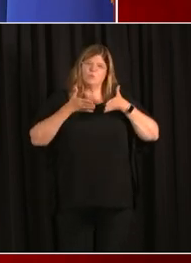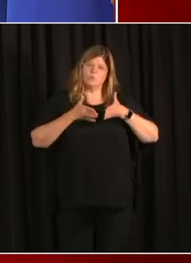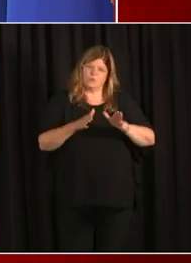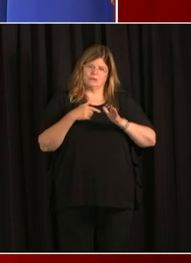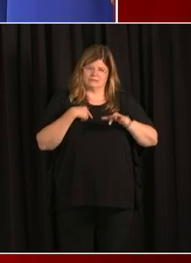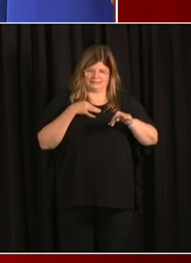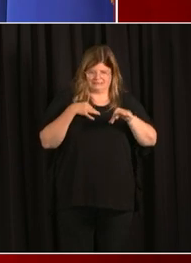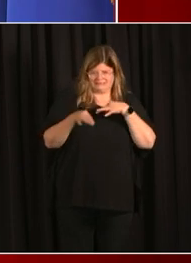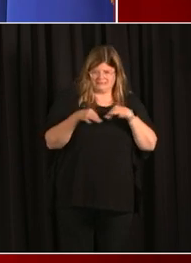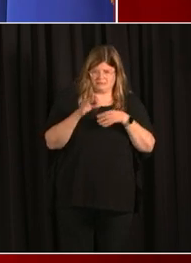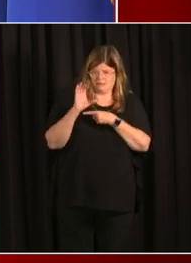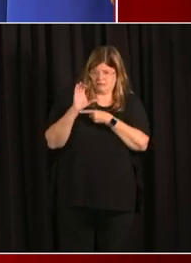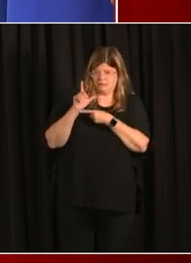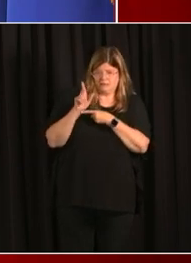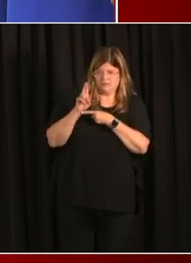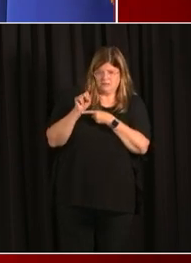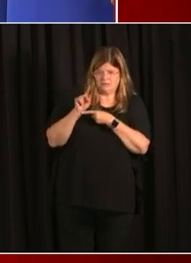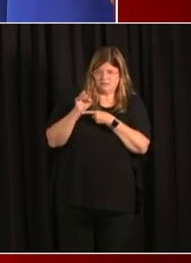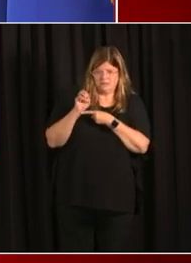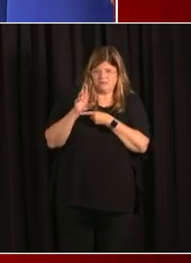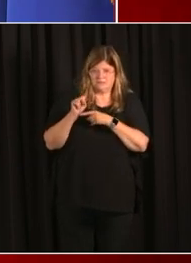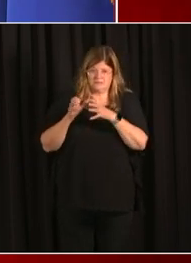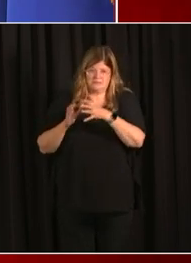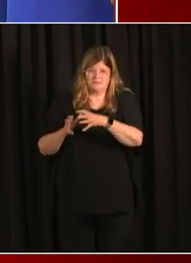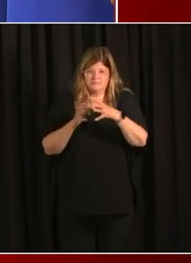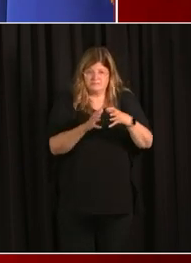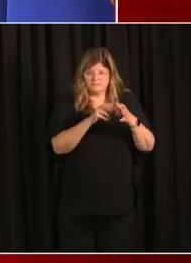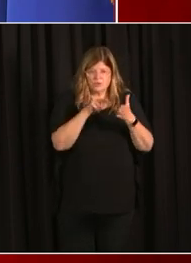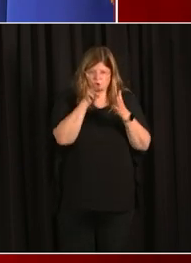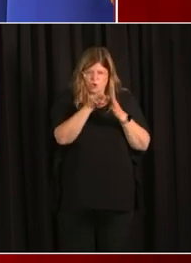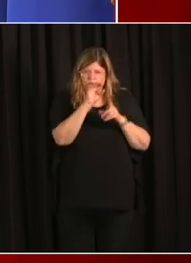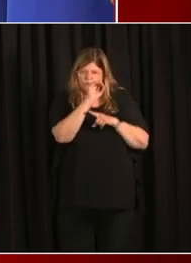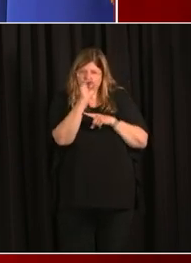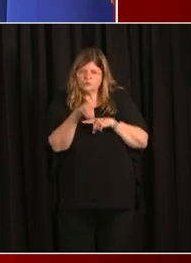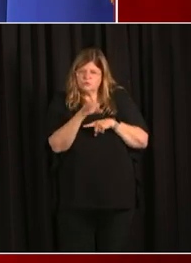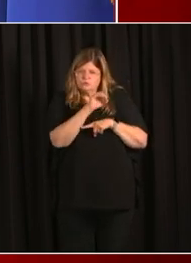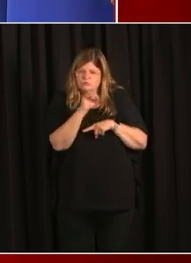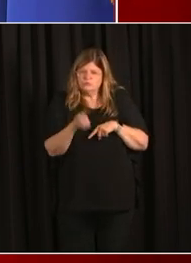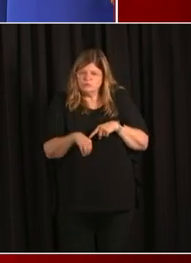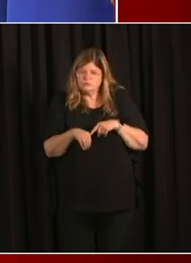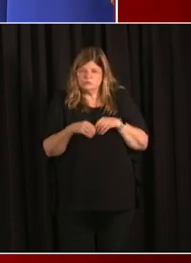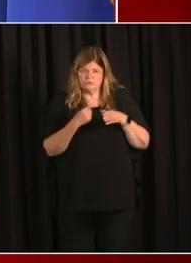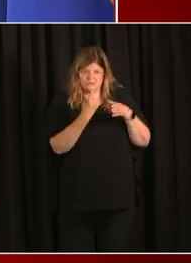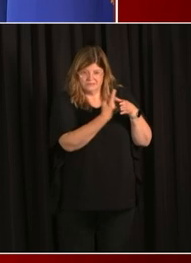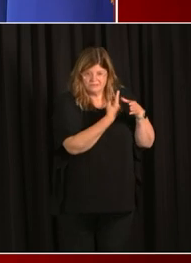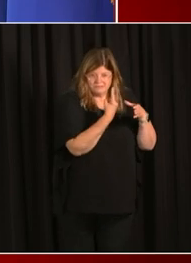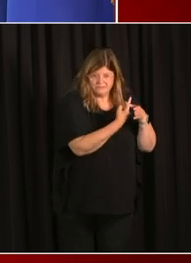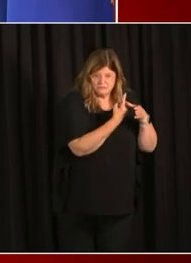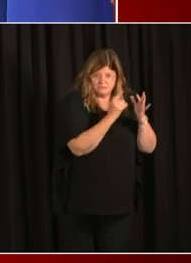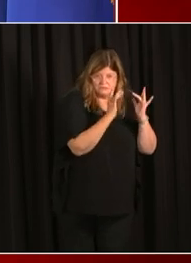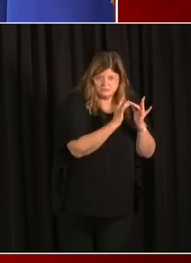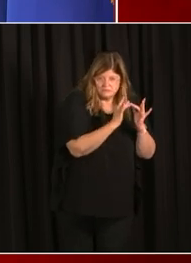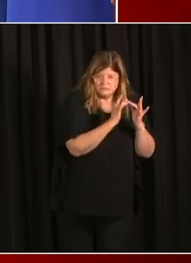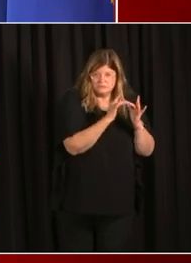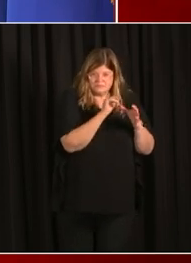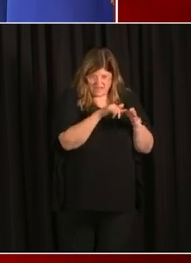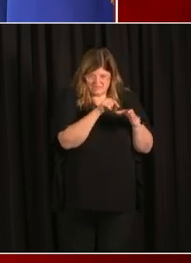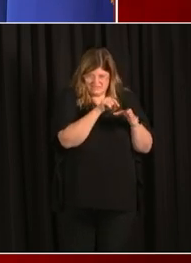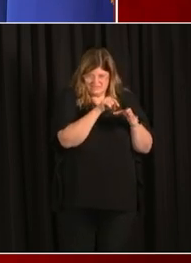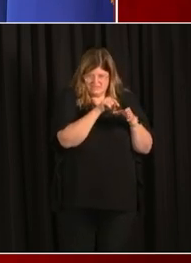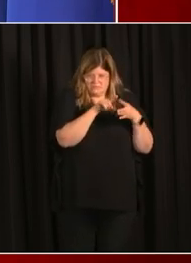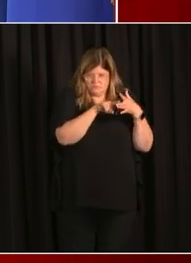having clusters would be to see that percent of positive cases from quarantine contacts begin to increase.